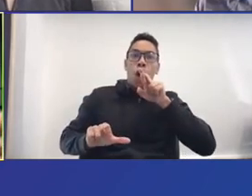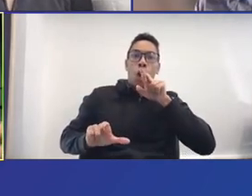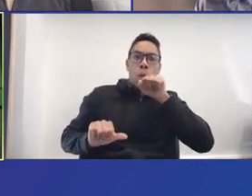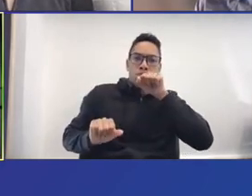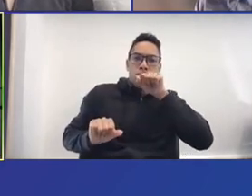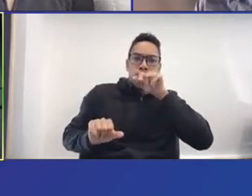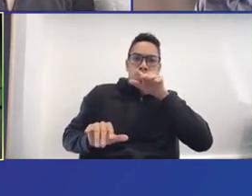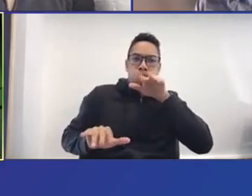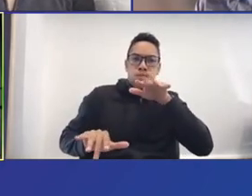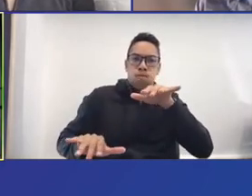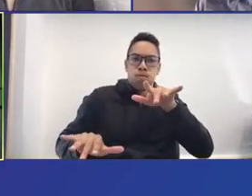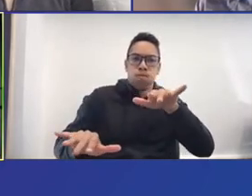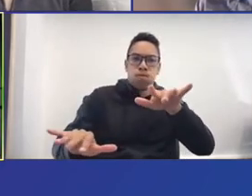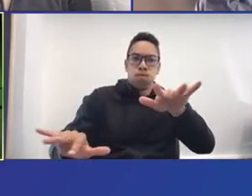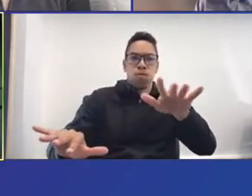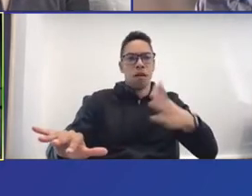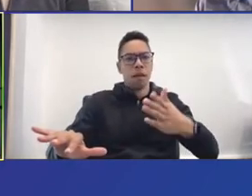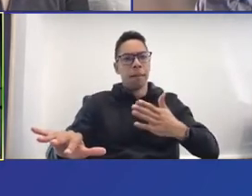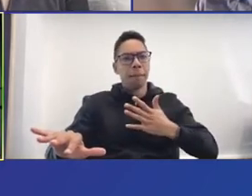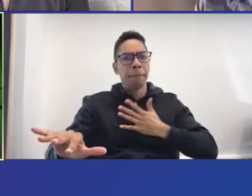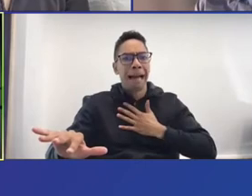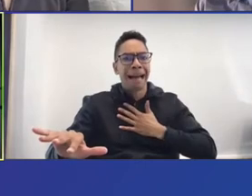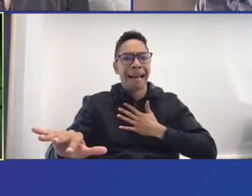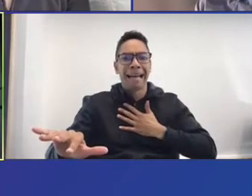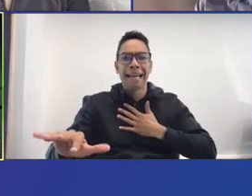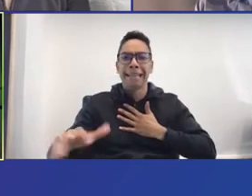exhale my,